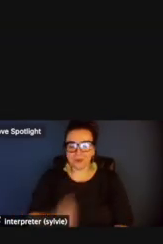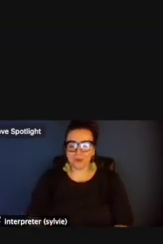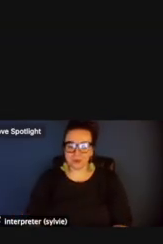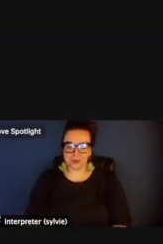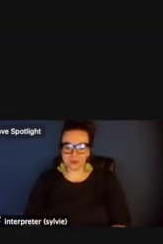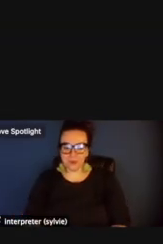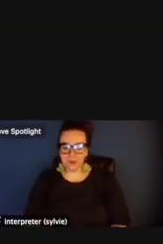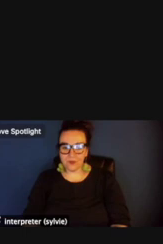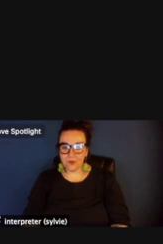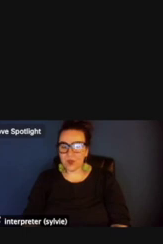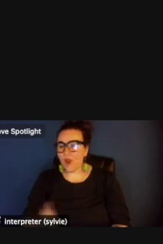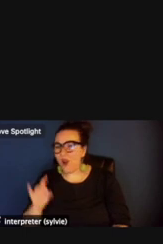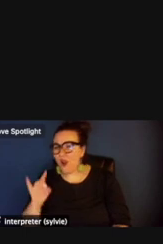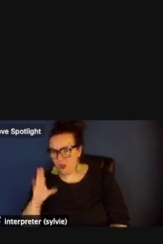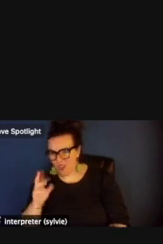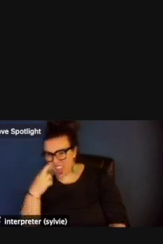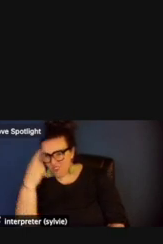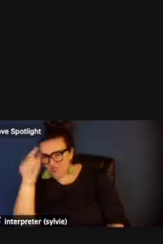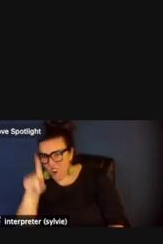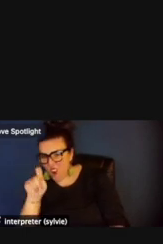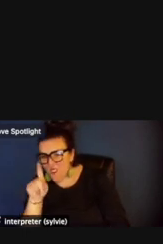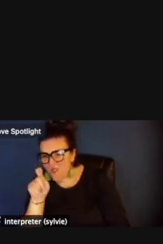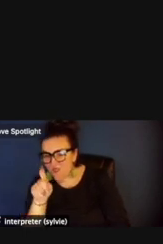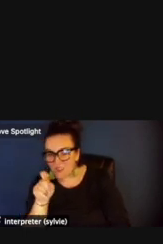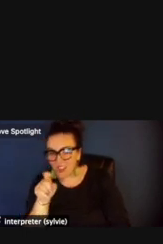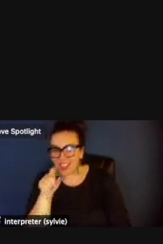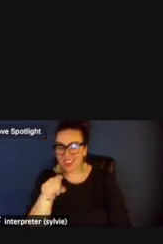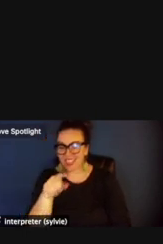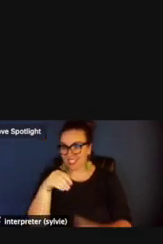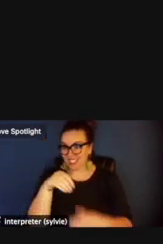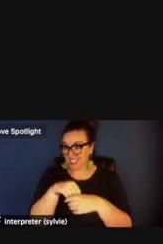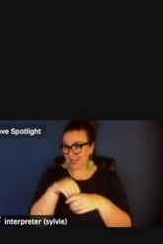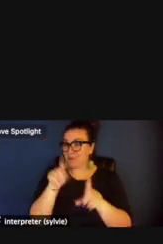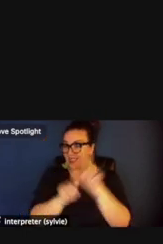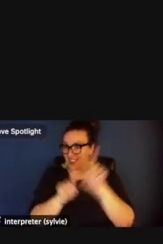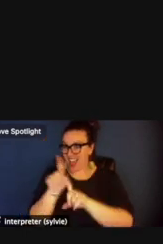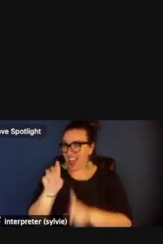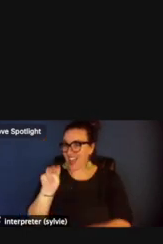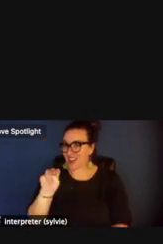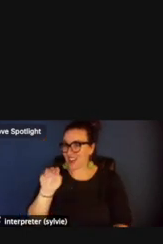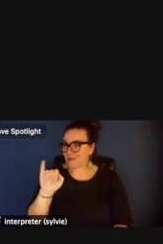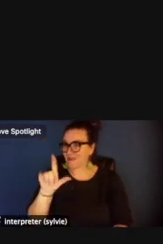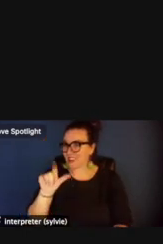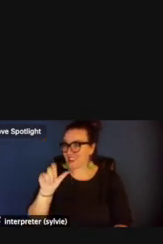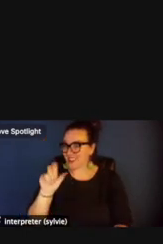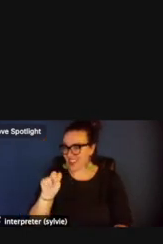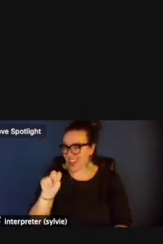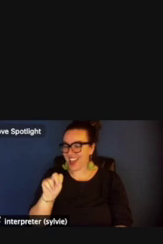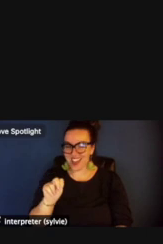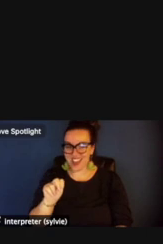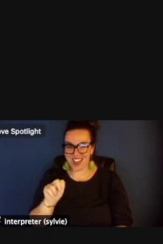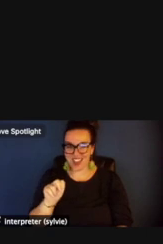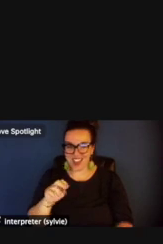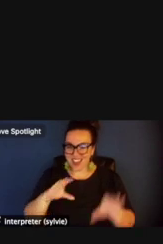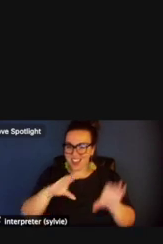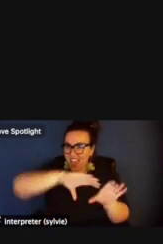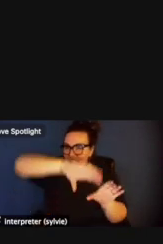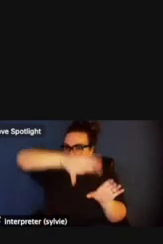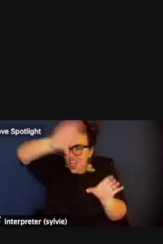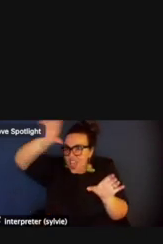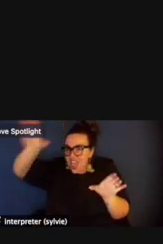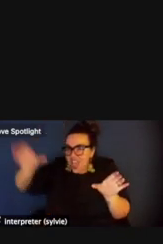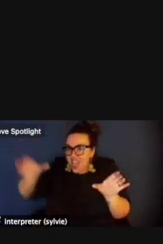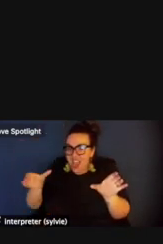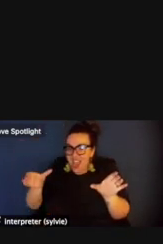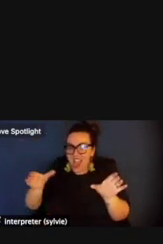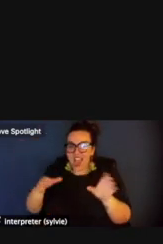Oh, that's a Rome? This is in Milan. No, this is Milan. Milan? This is an archway. Milan is known as the